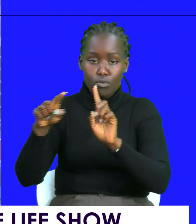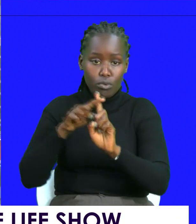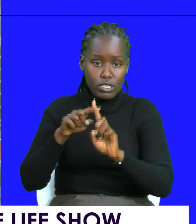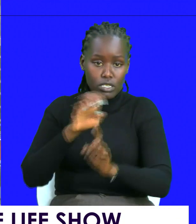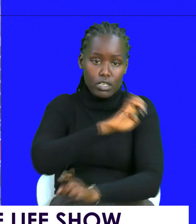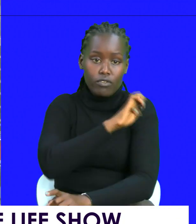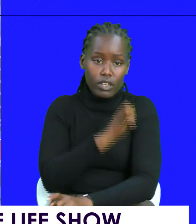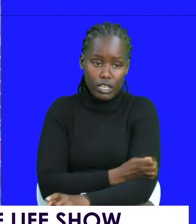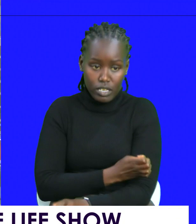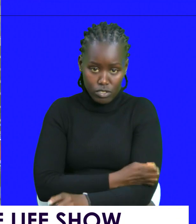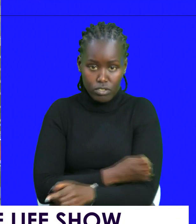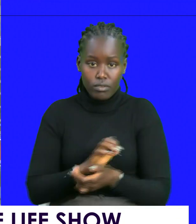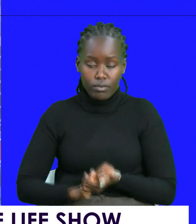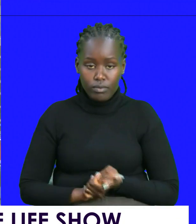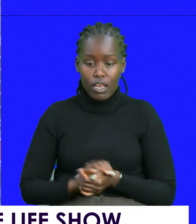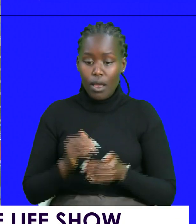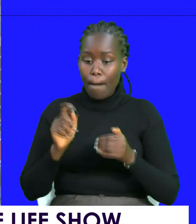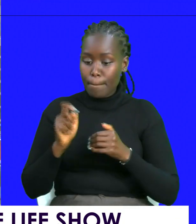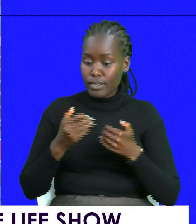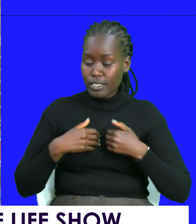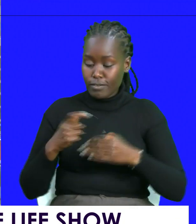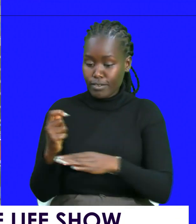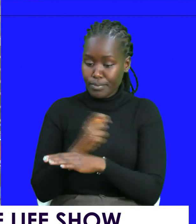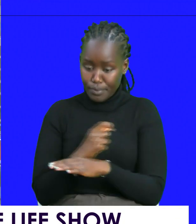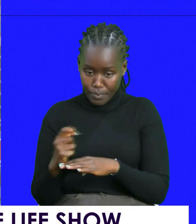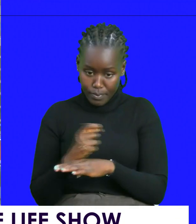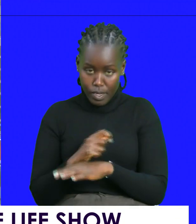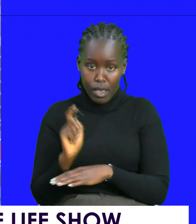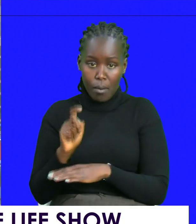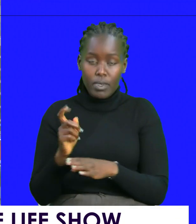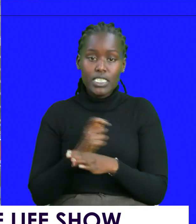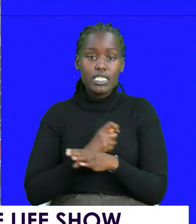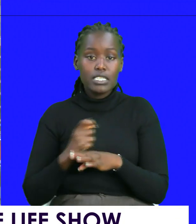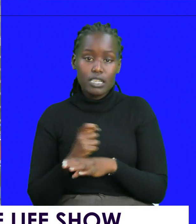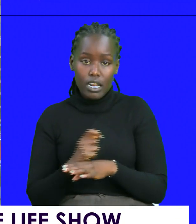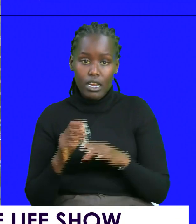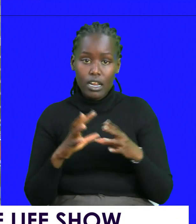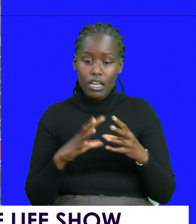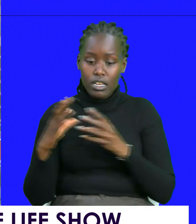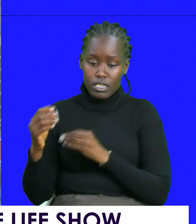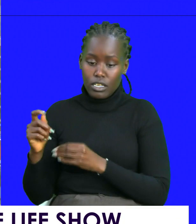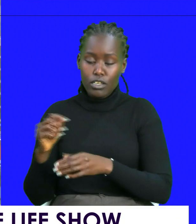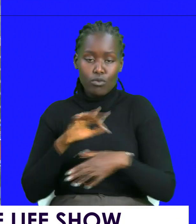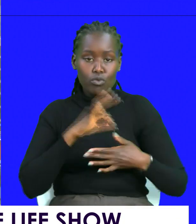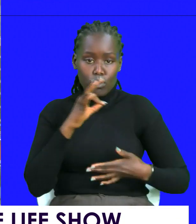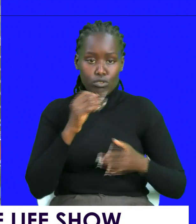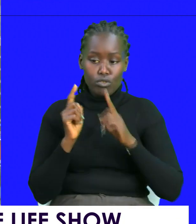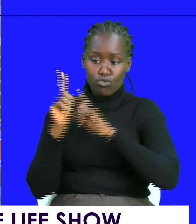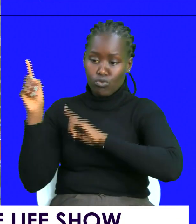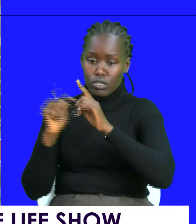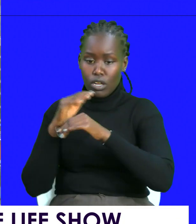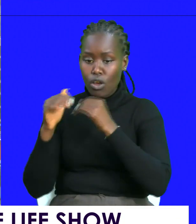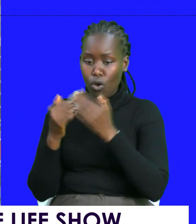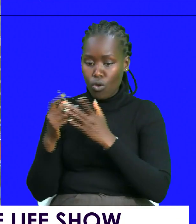This takes training. It takes taking your soul into a journey. We are all on